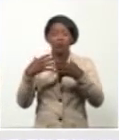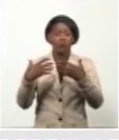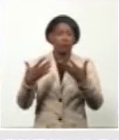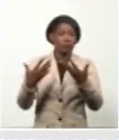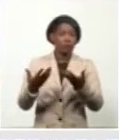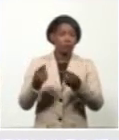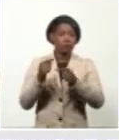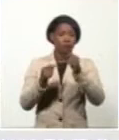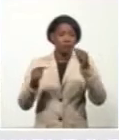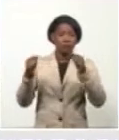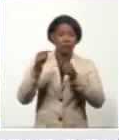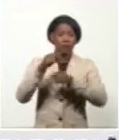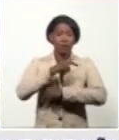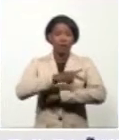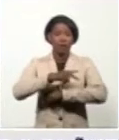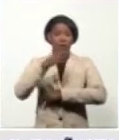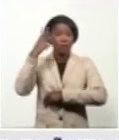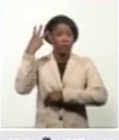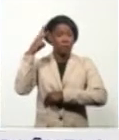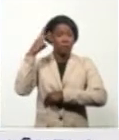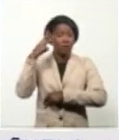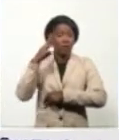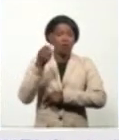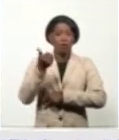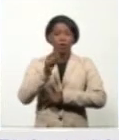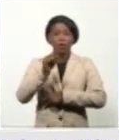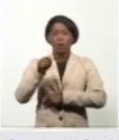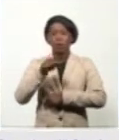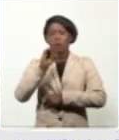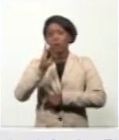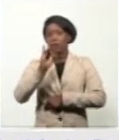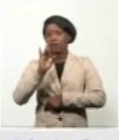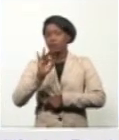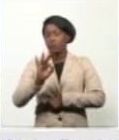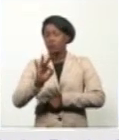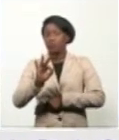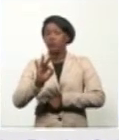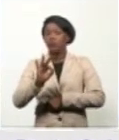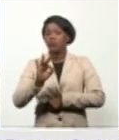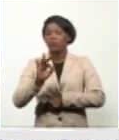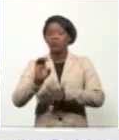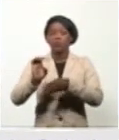Significantly, Mexico has a rate of 10.78,